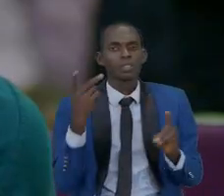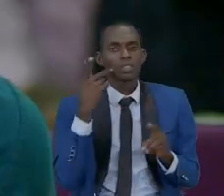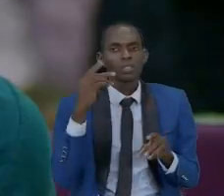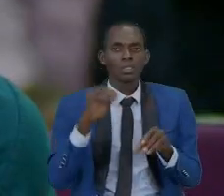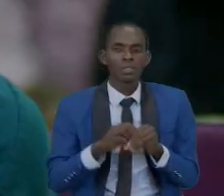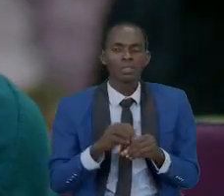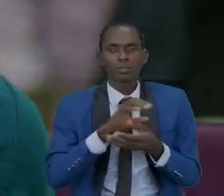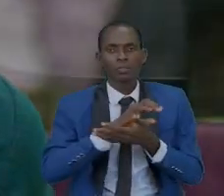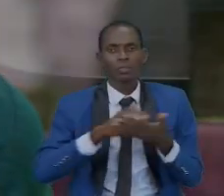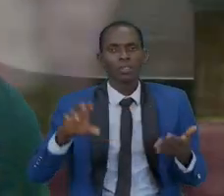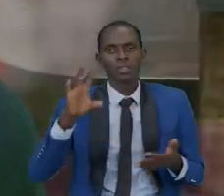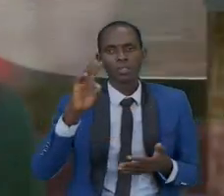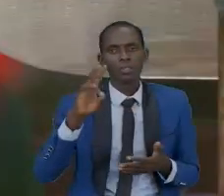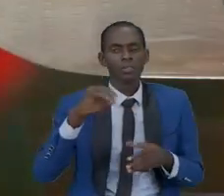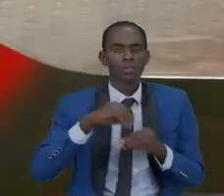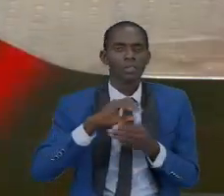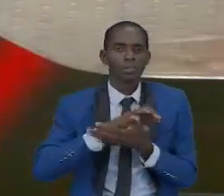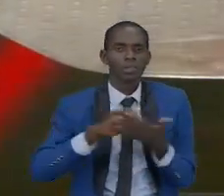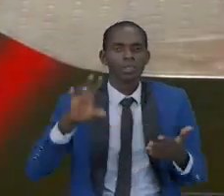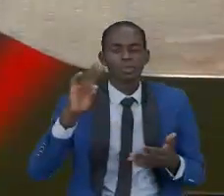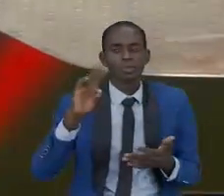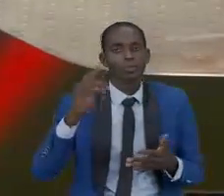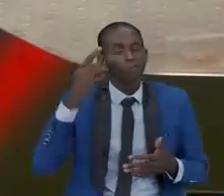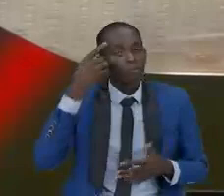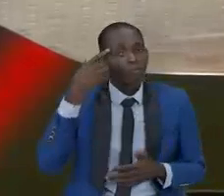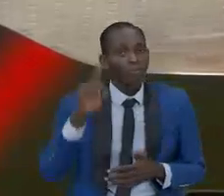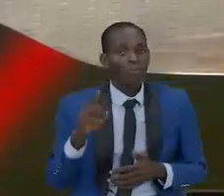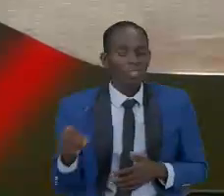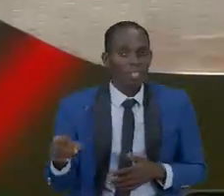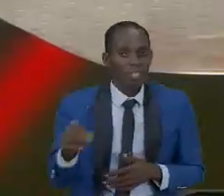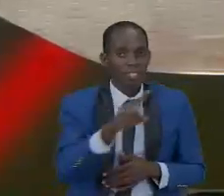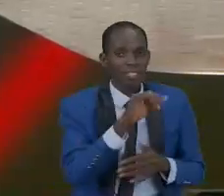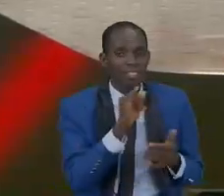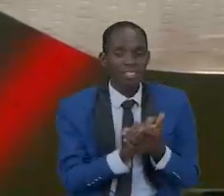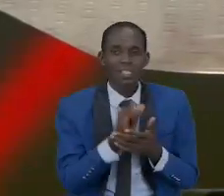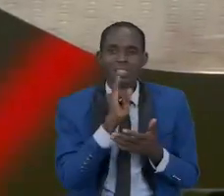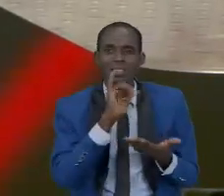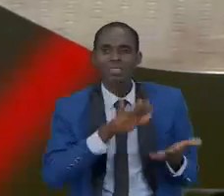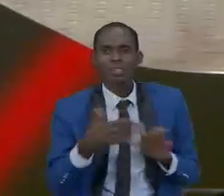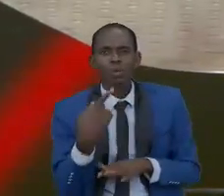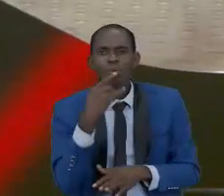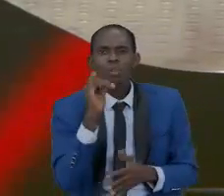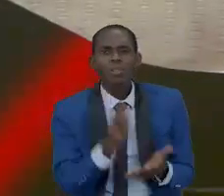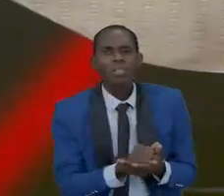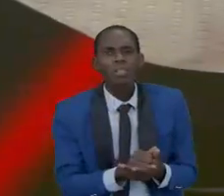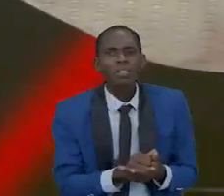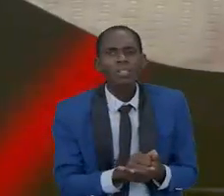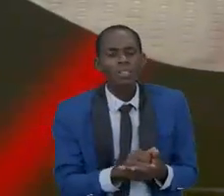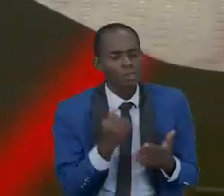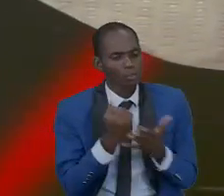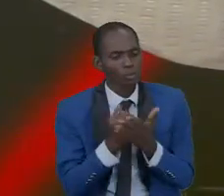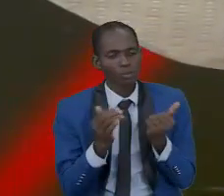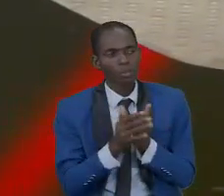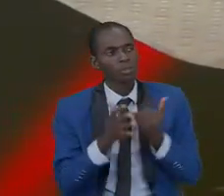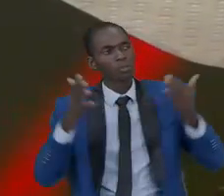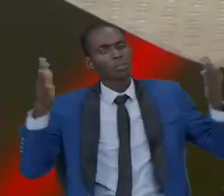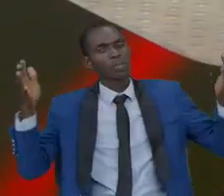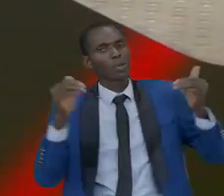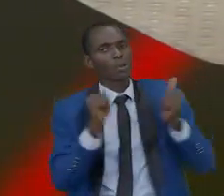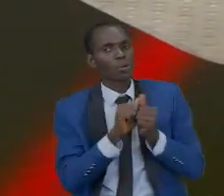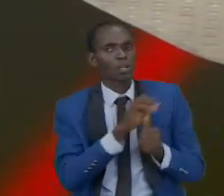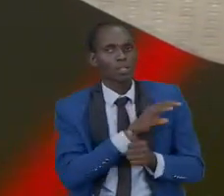7 in verse 7 he says for he that is dead who is that crucified what Christ